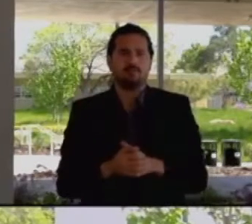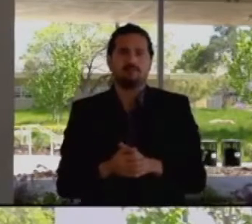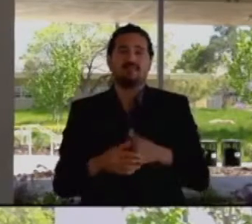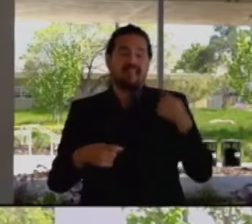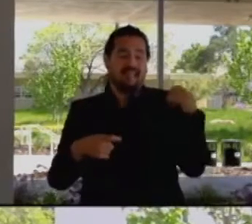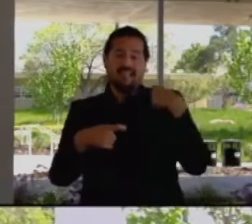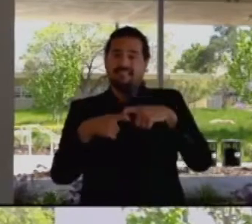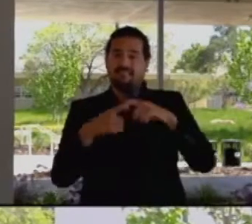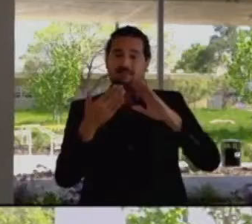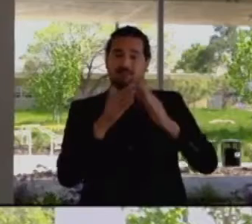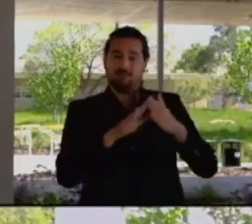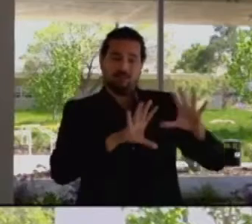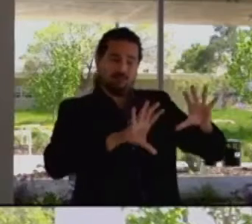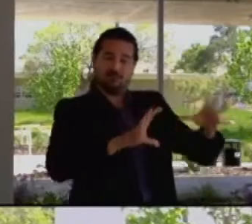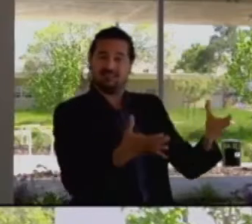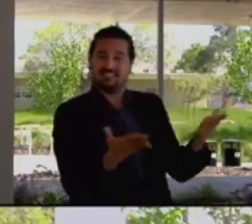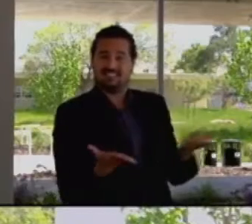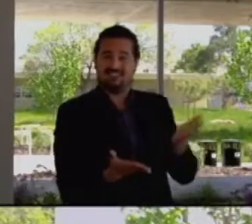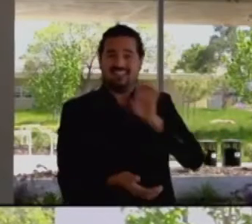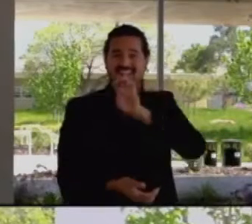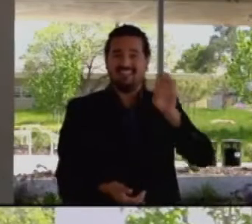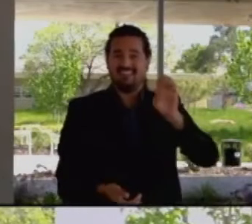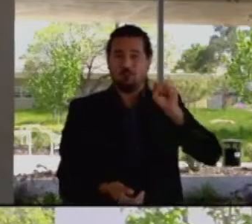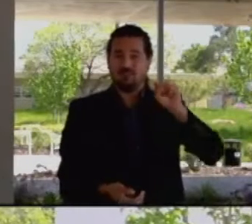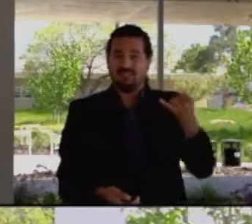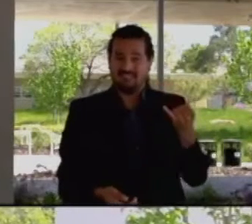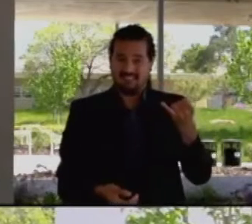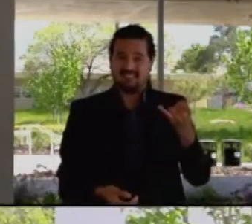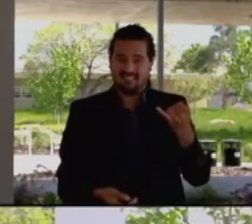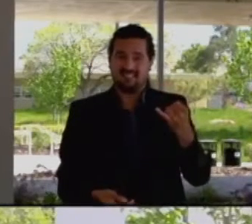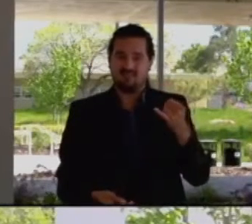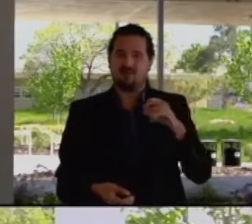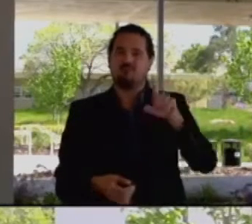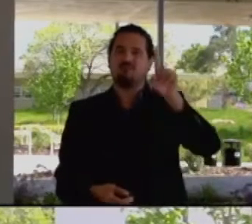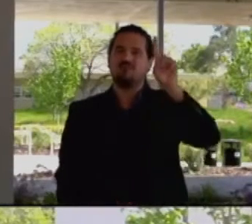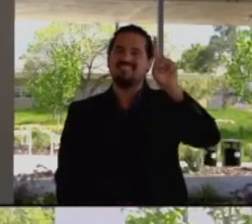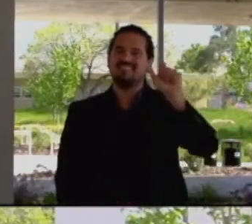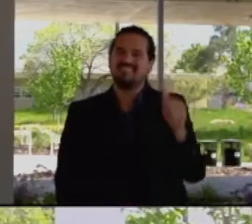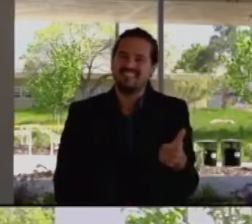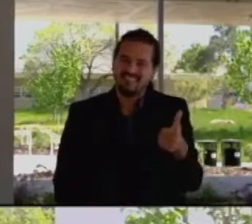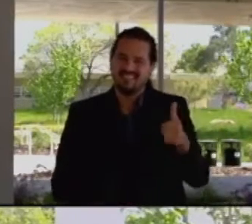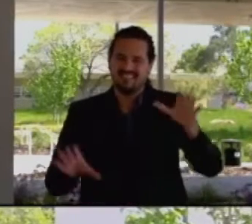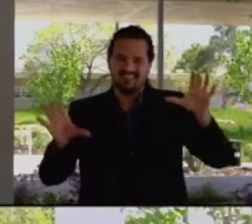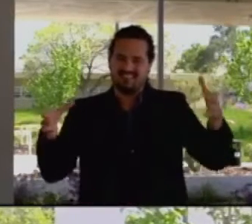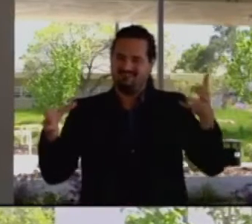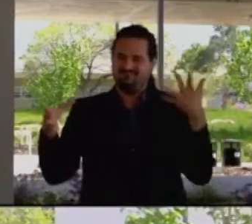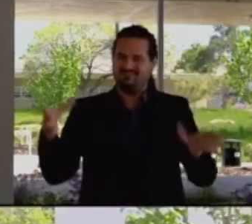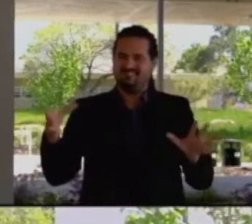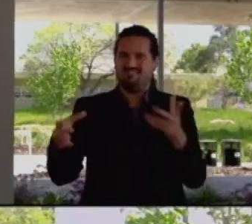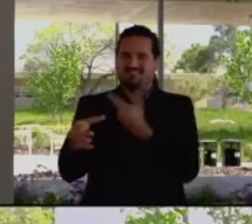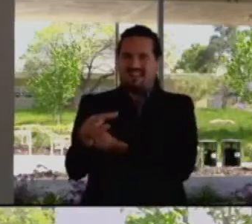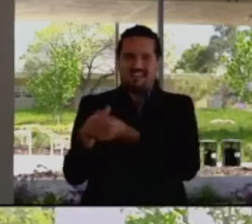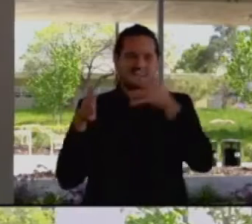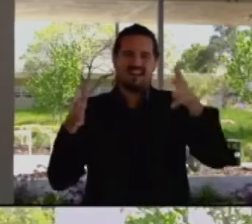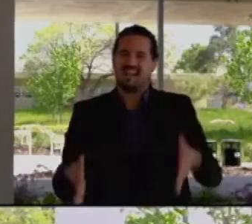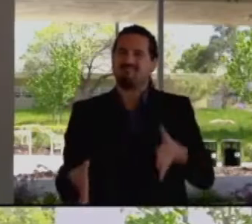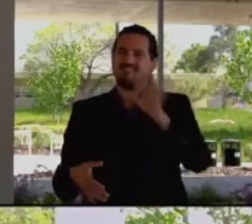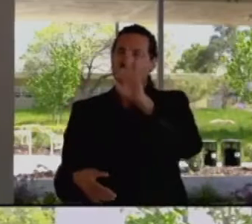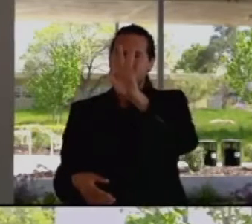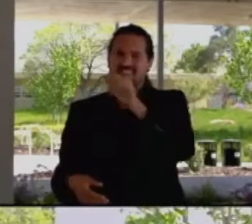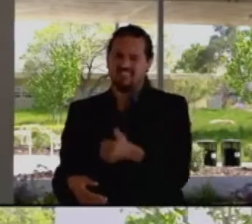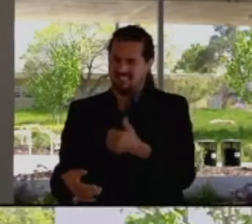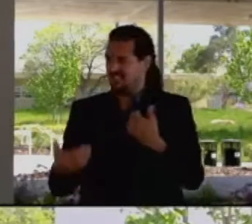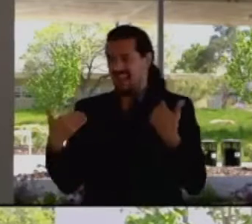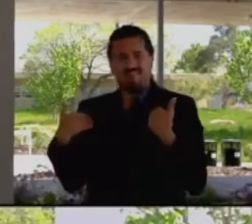that are vaccinated. Remember, vaccines are safe and they work. I got vaccinated. My colleagues have been vaccinated.